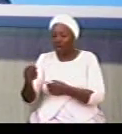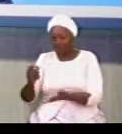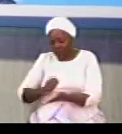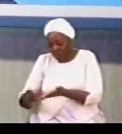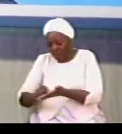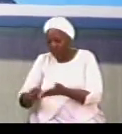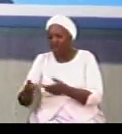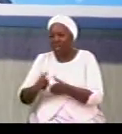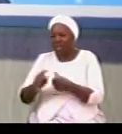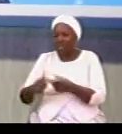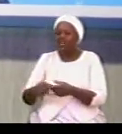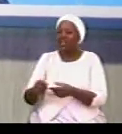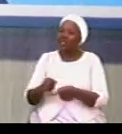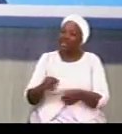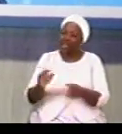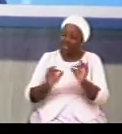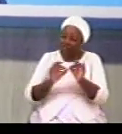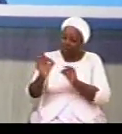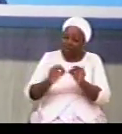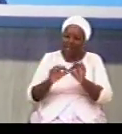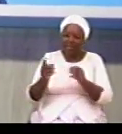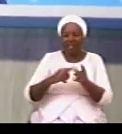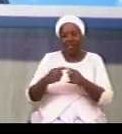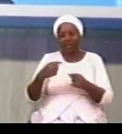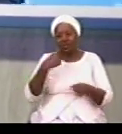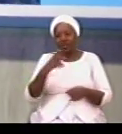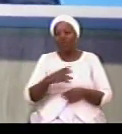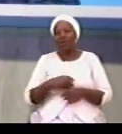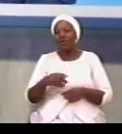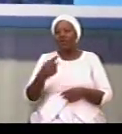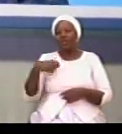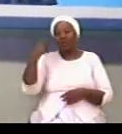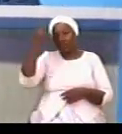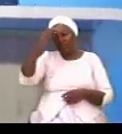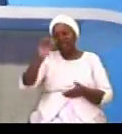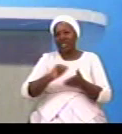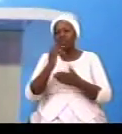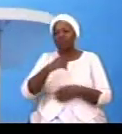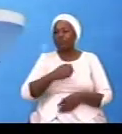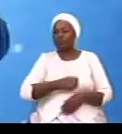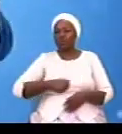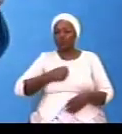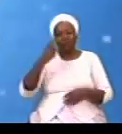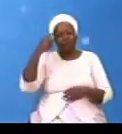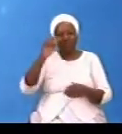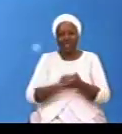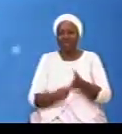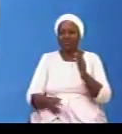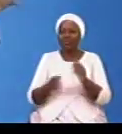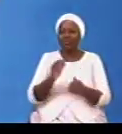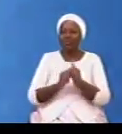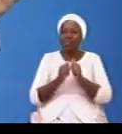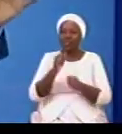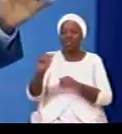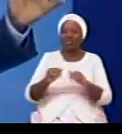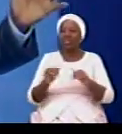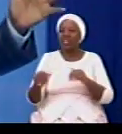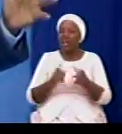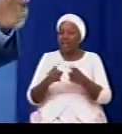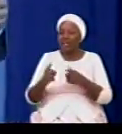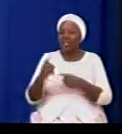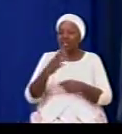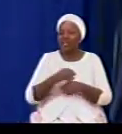me. The counselor was on the inside, because the word of God comes to you